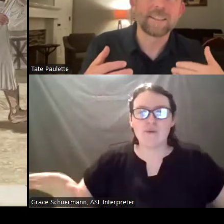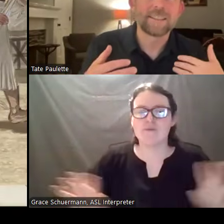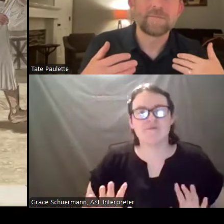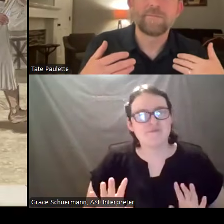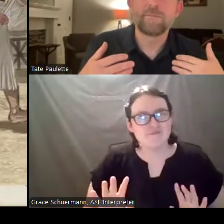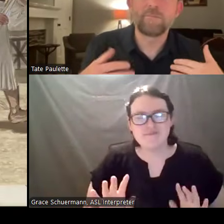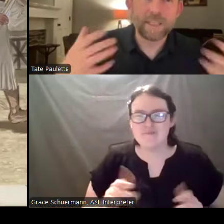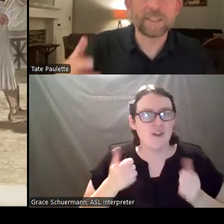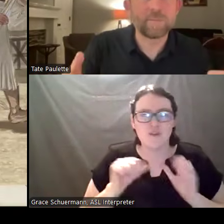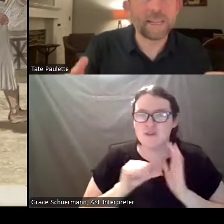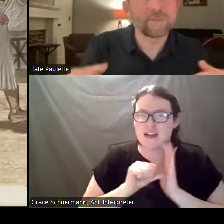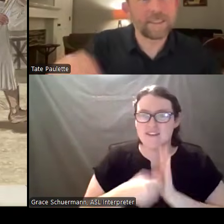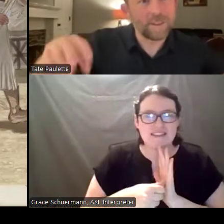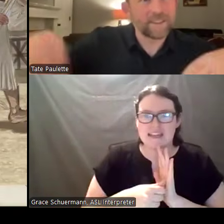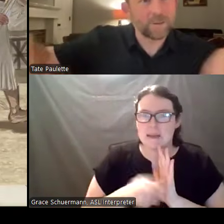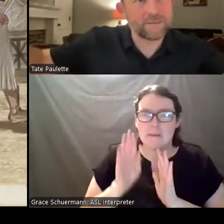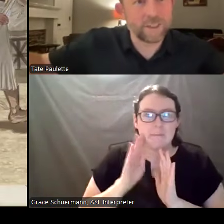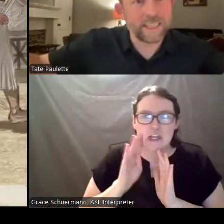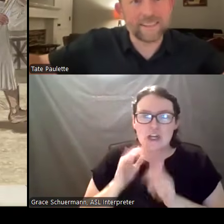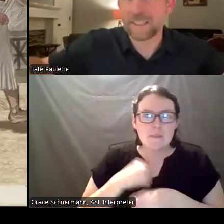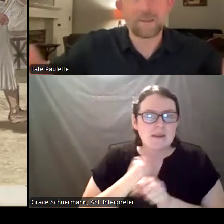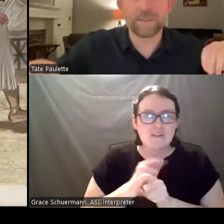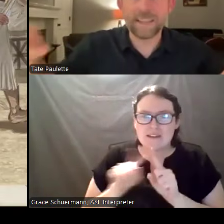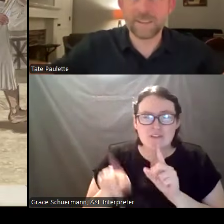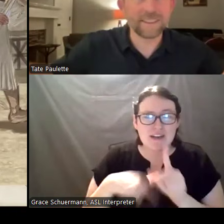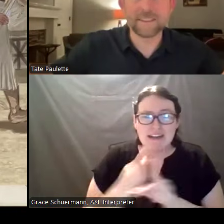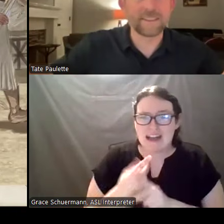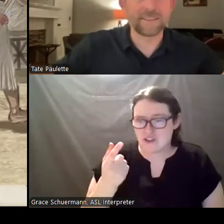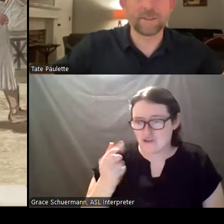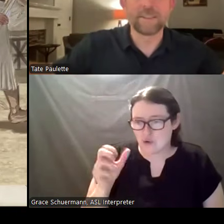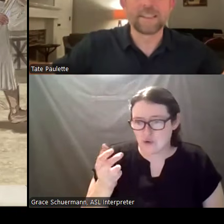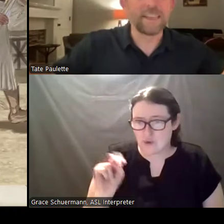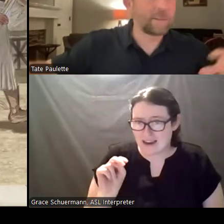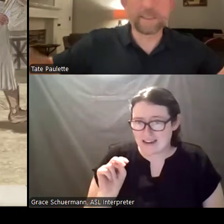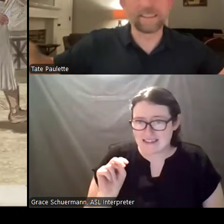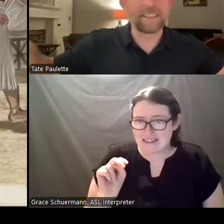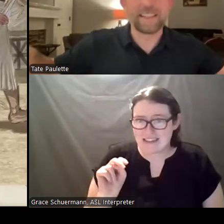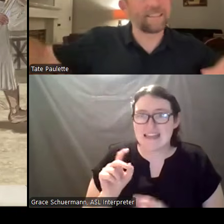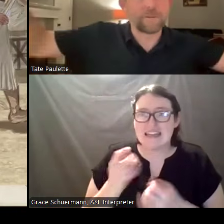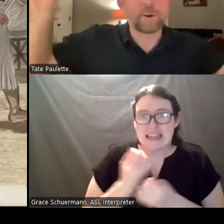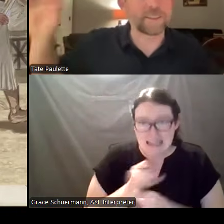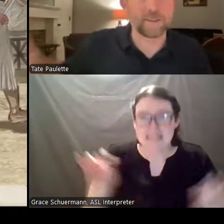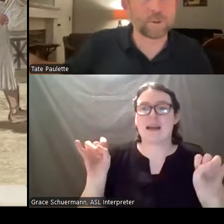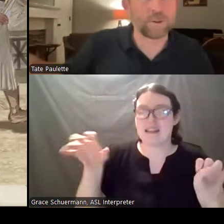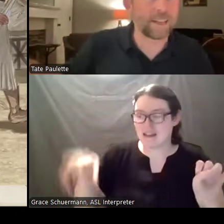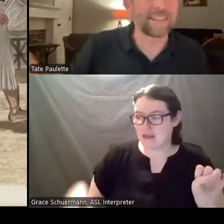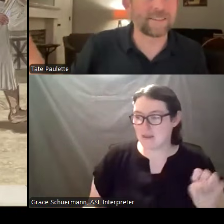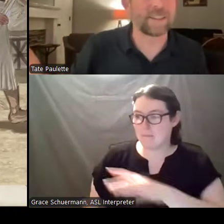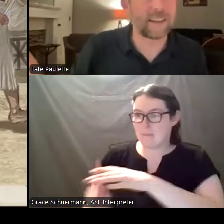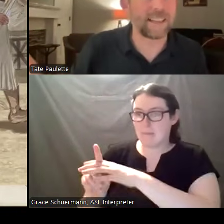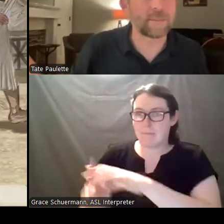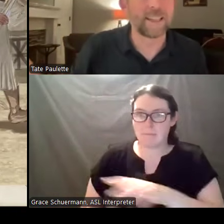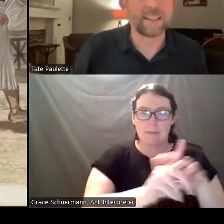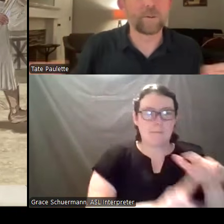that beer made from different sorts of grains was definitely discovered independently in different parts of the world at